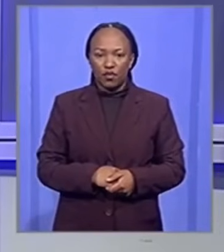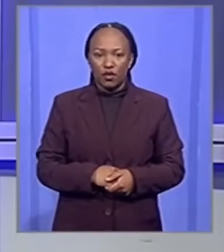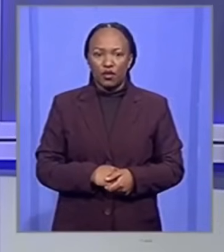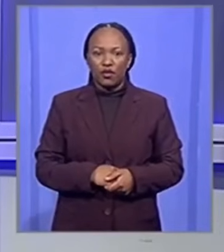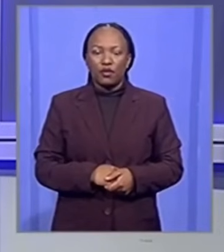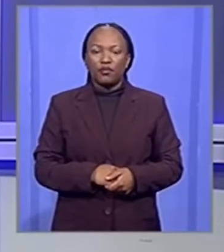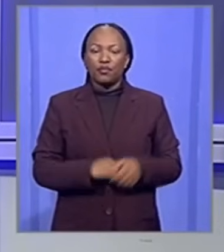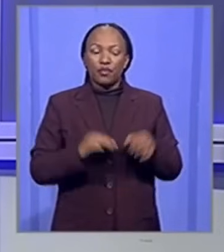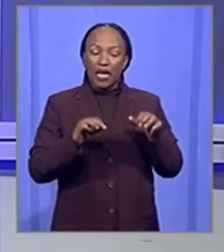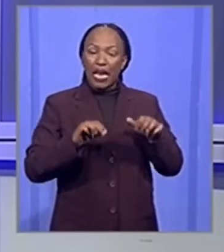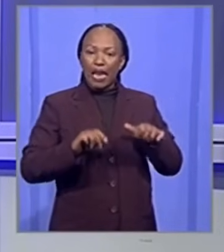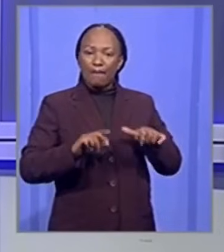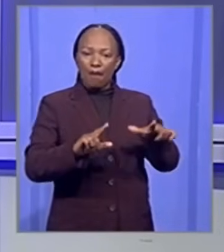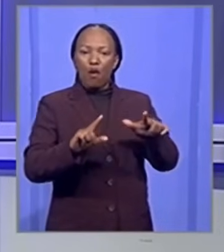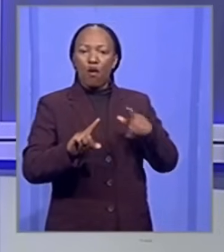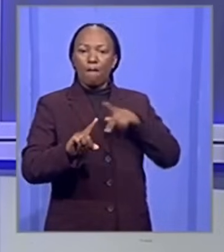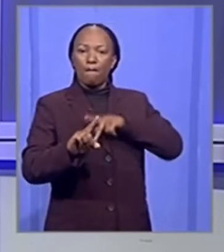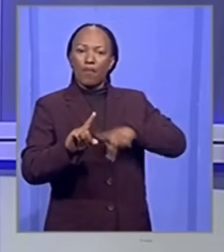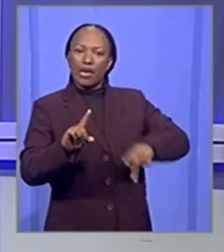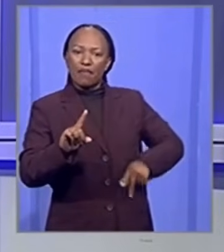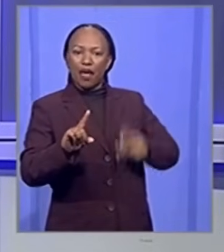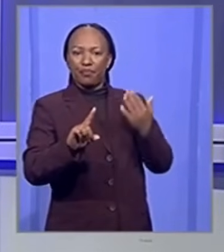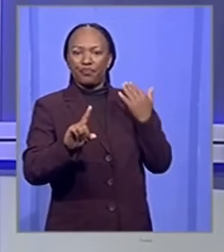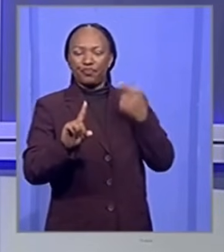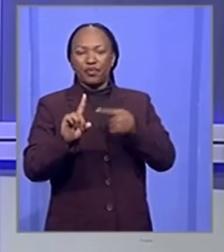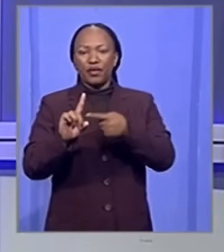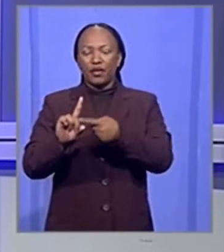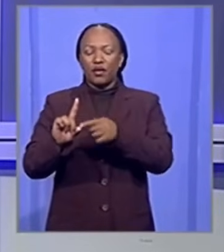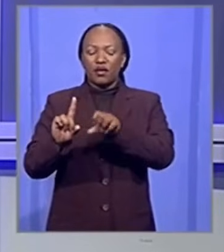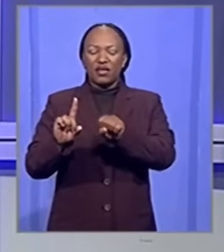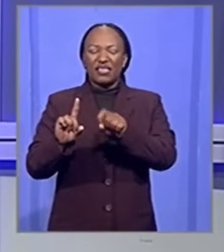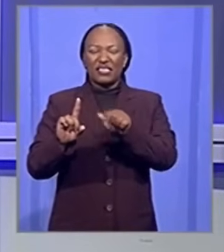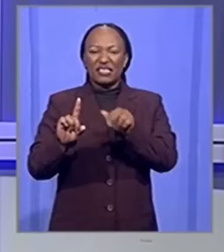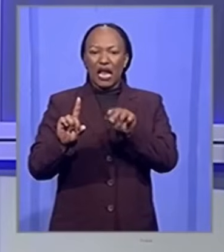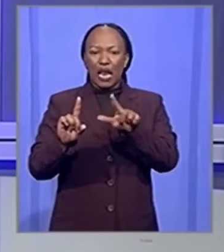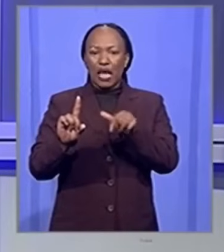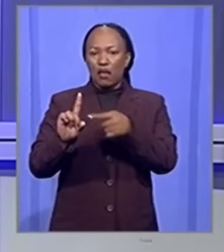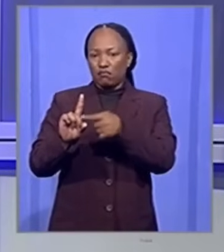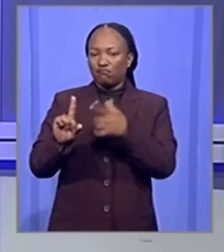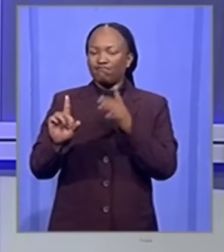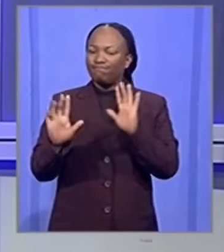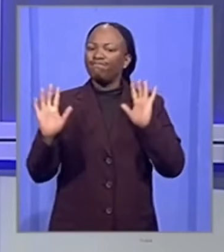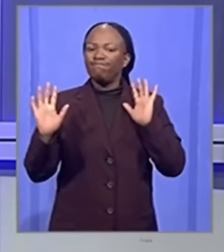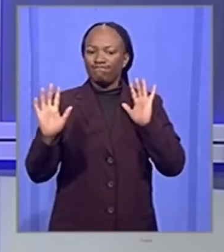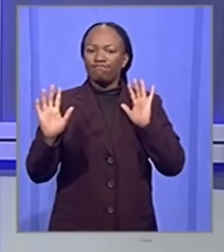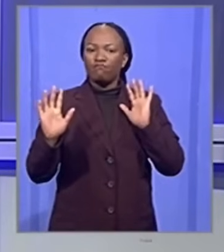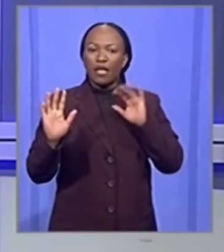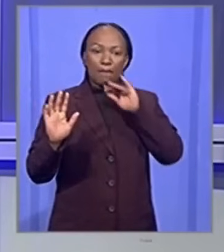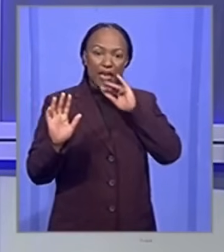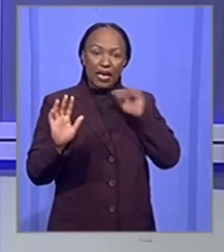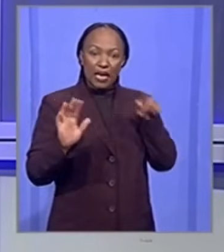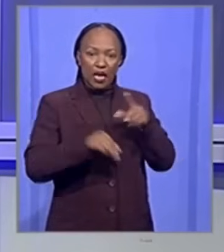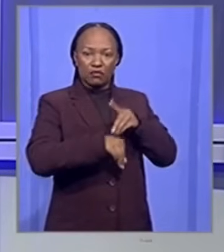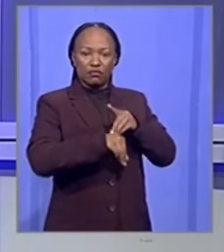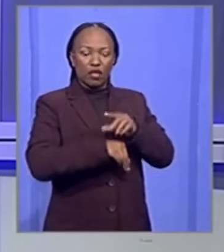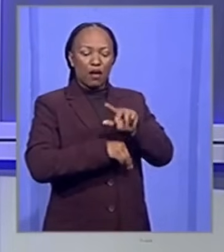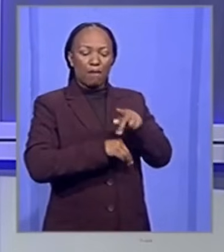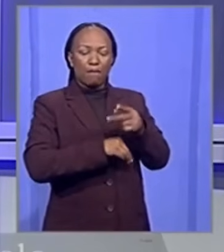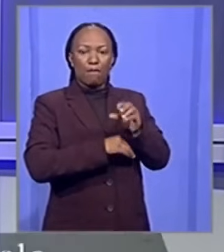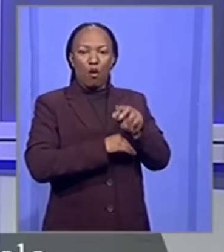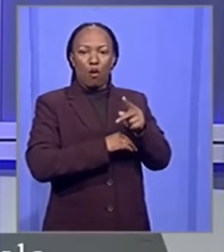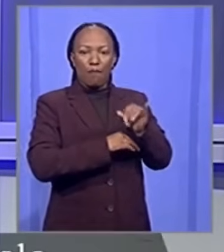Tonakgolo ya Limpopo Stanley Mathabata o tla rola marapo a botonakgolo mme tebello ke hore ngaka Phophi Ramathuba